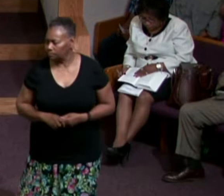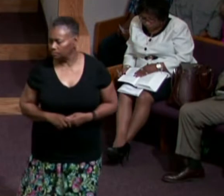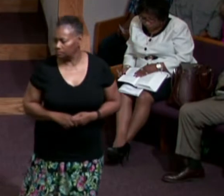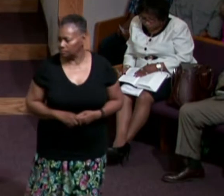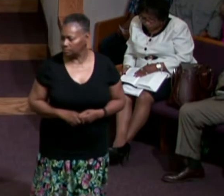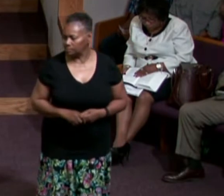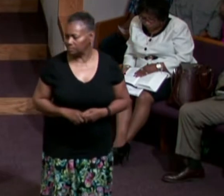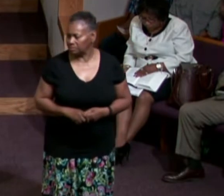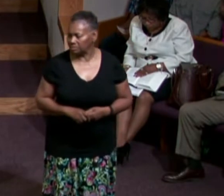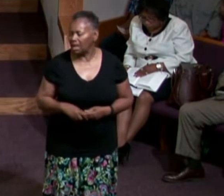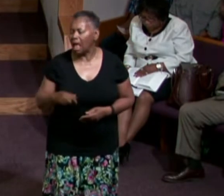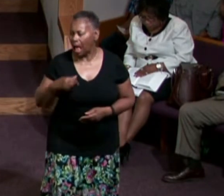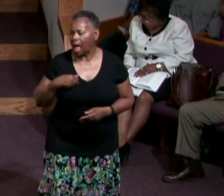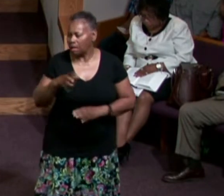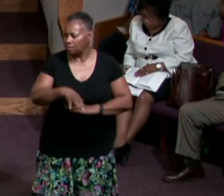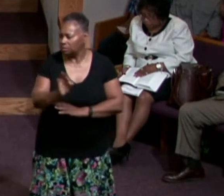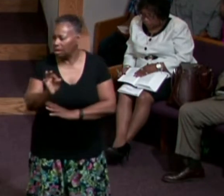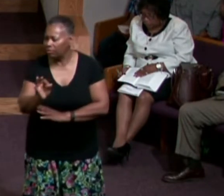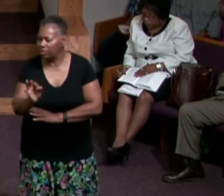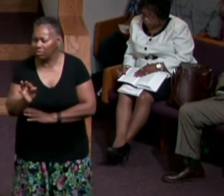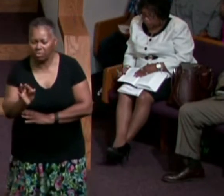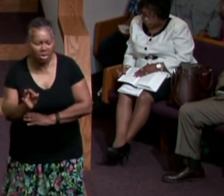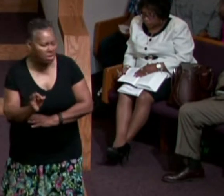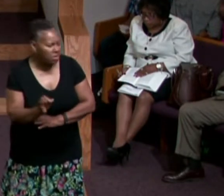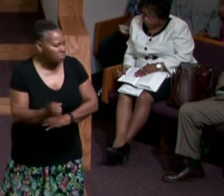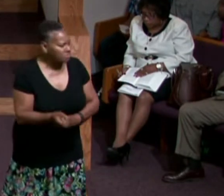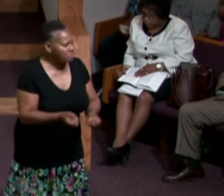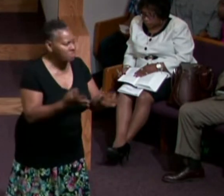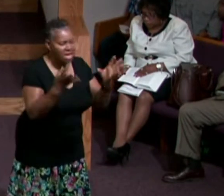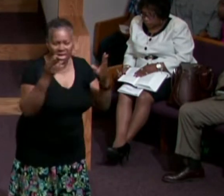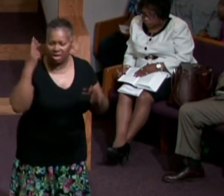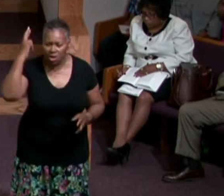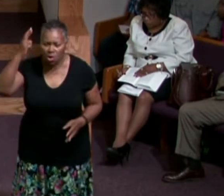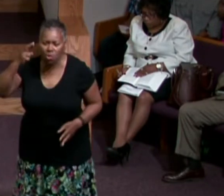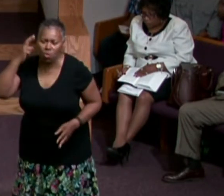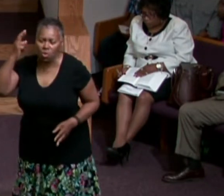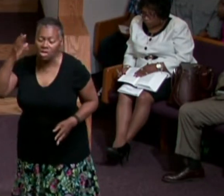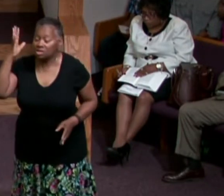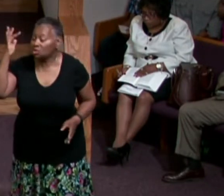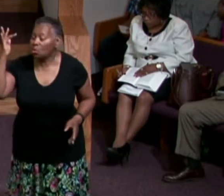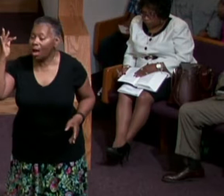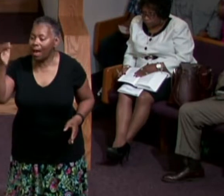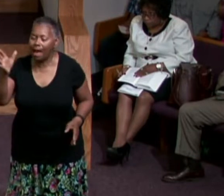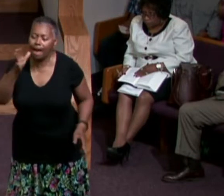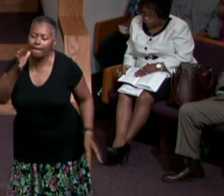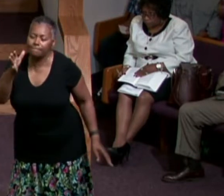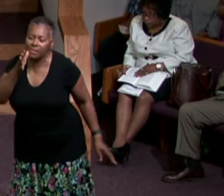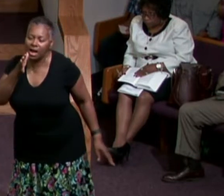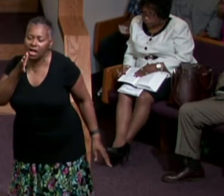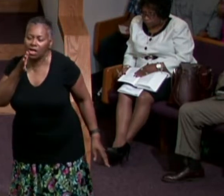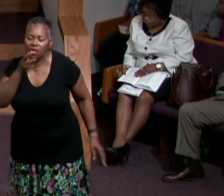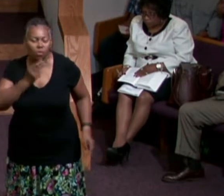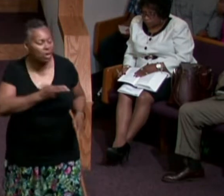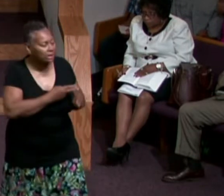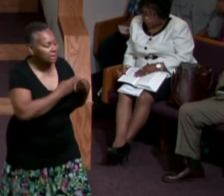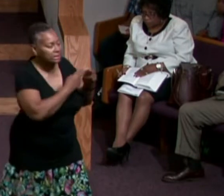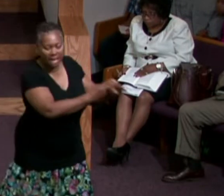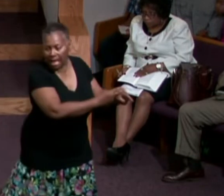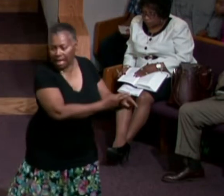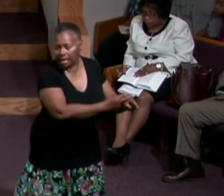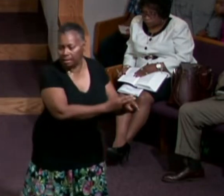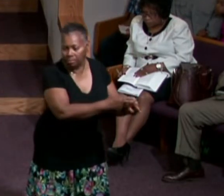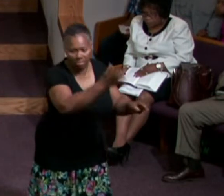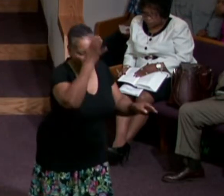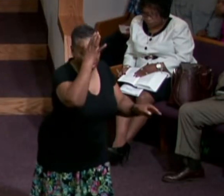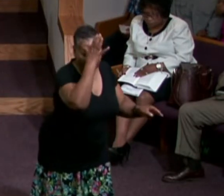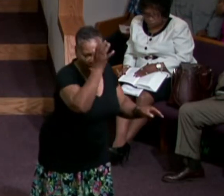I soon discovered that there were plenty of reasons why a mother was trying to pin a baby on a brother. I'll give you